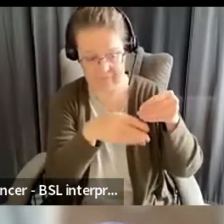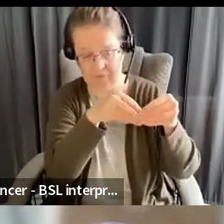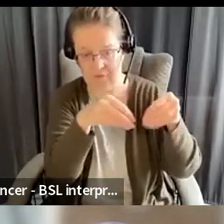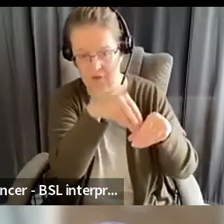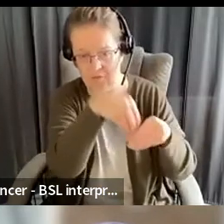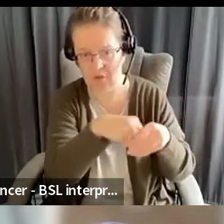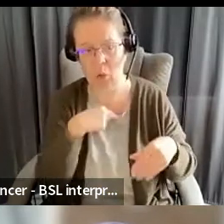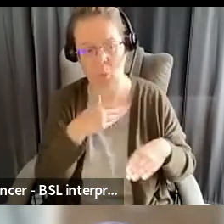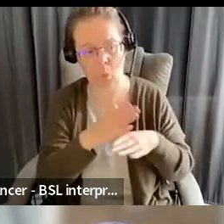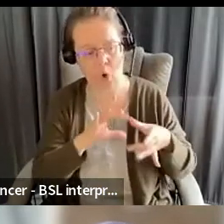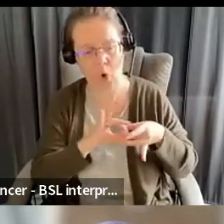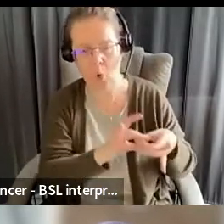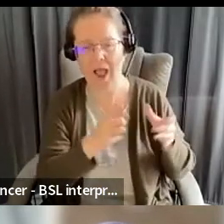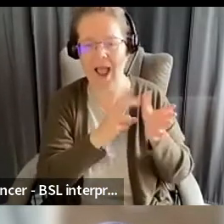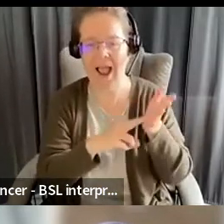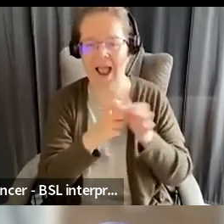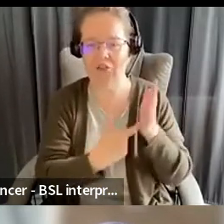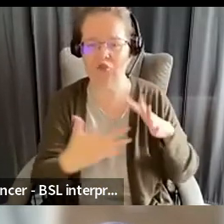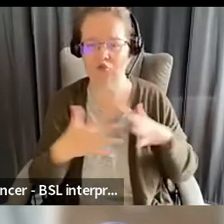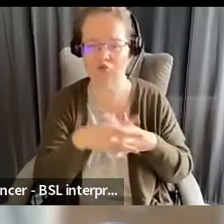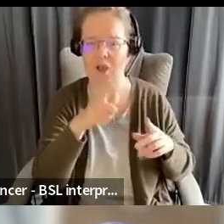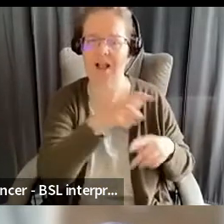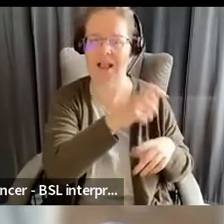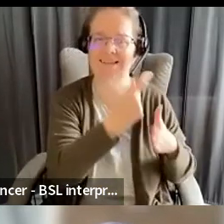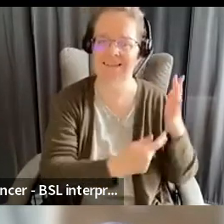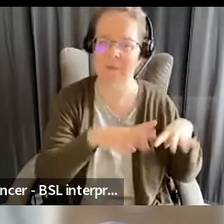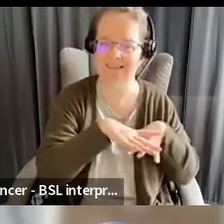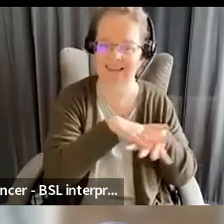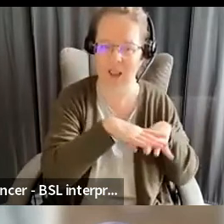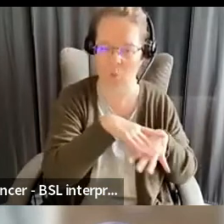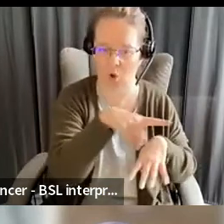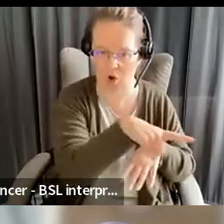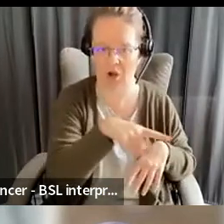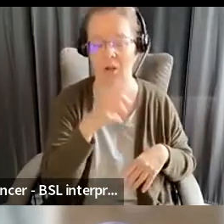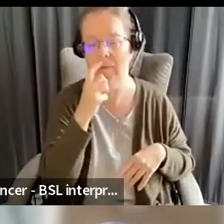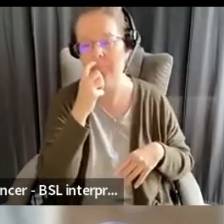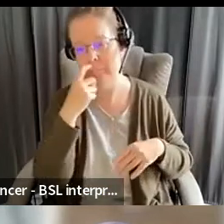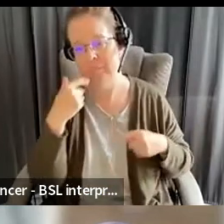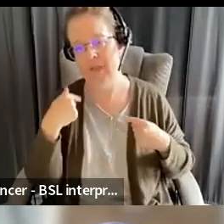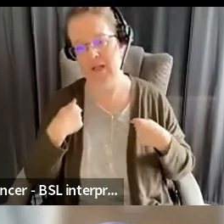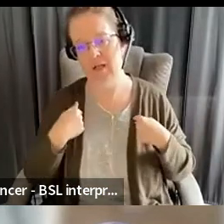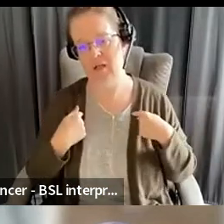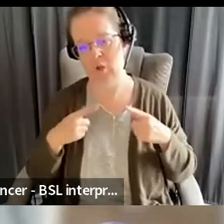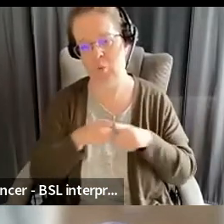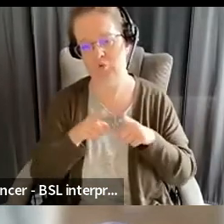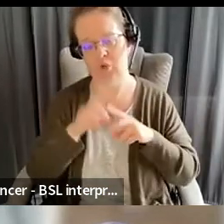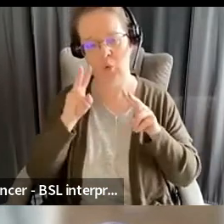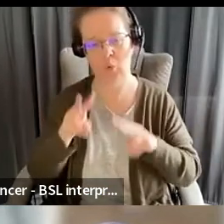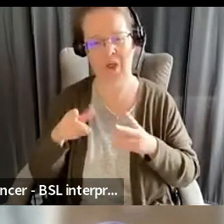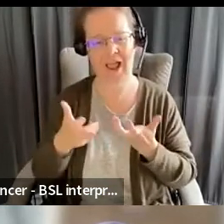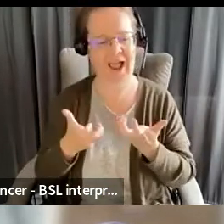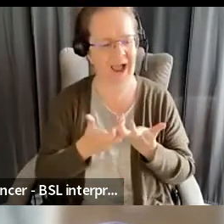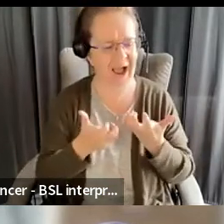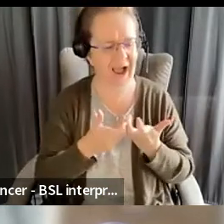work alongside with Andrew on the Disability Network. And then we look at how it's